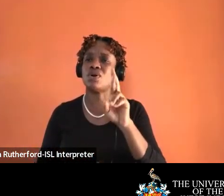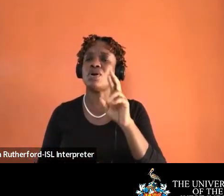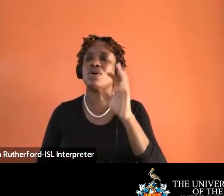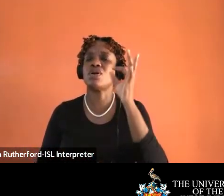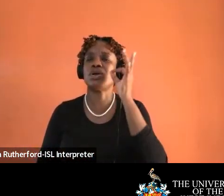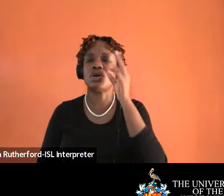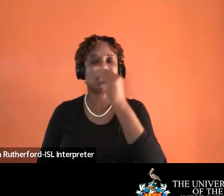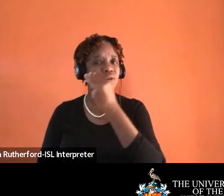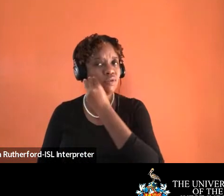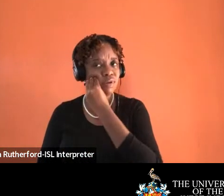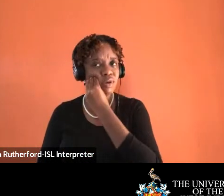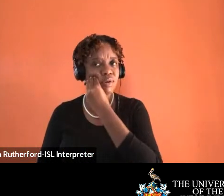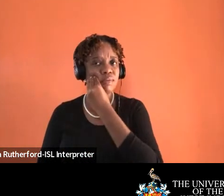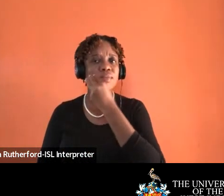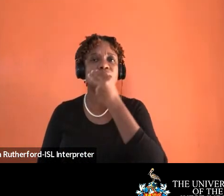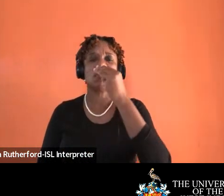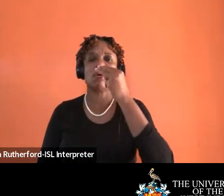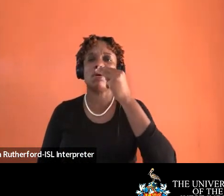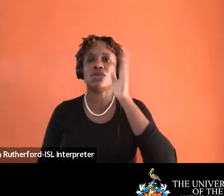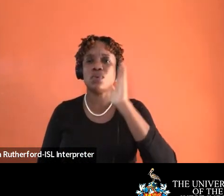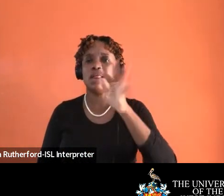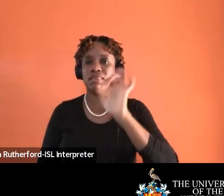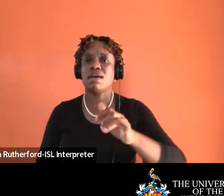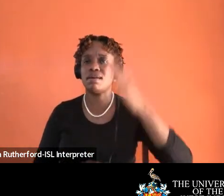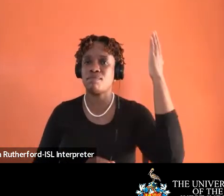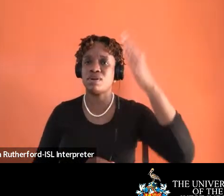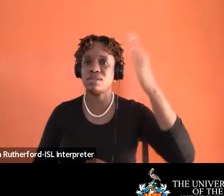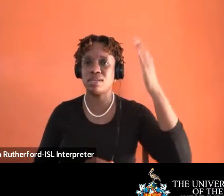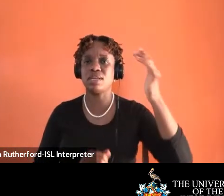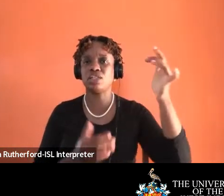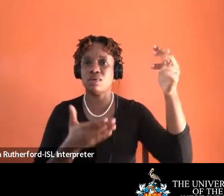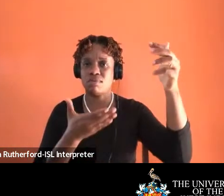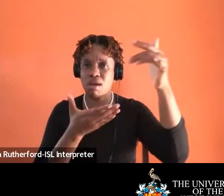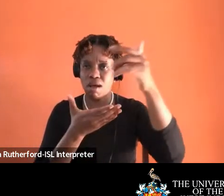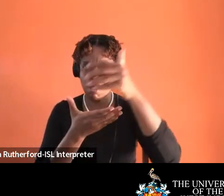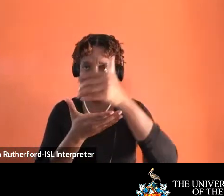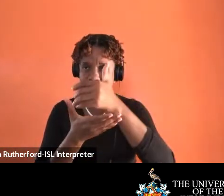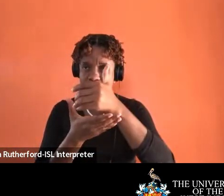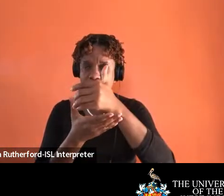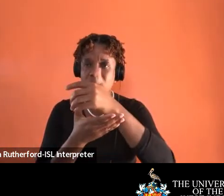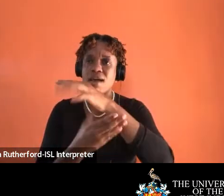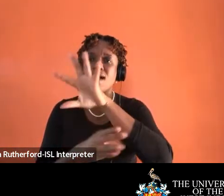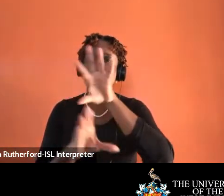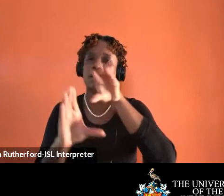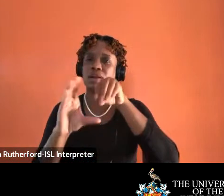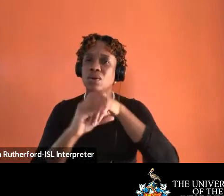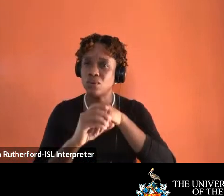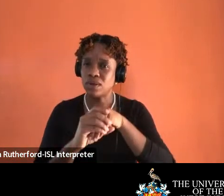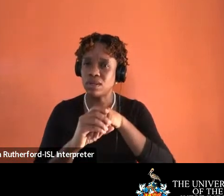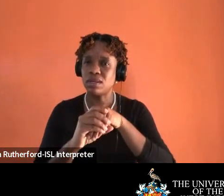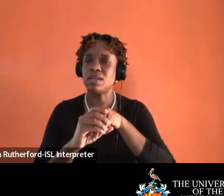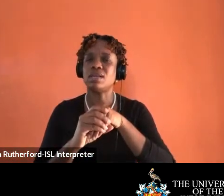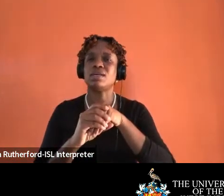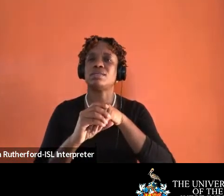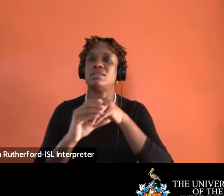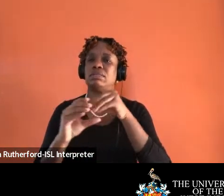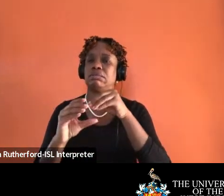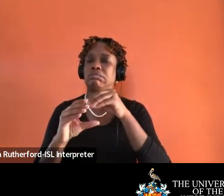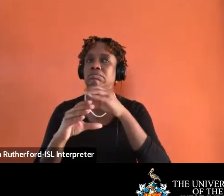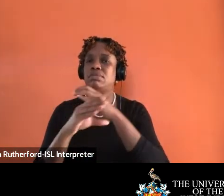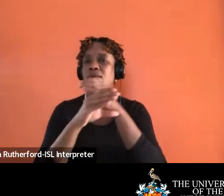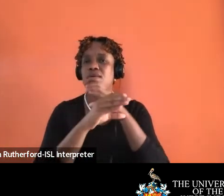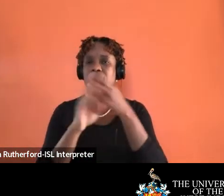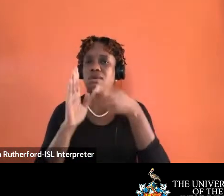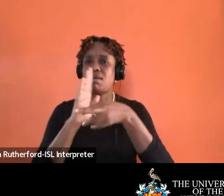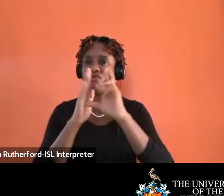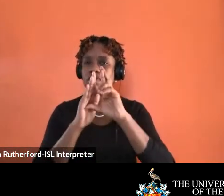the presentation and includes it in his peer review. All right, so we'll move to